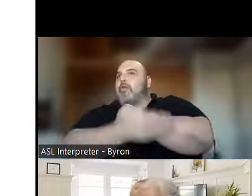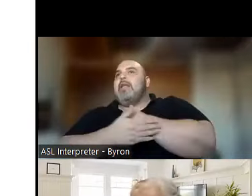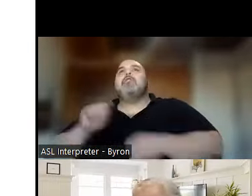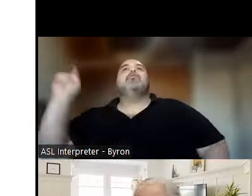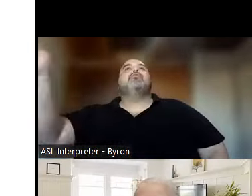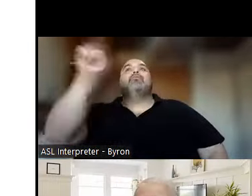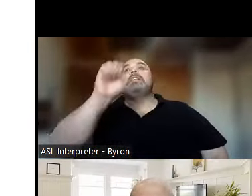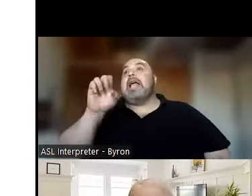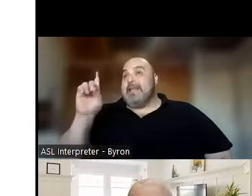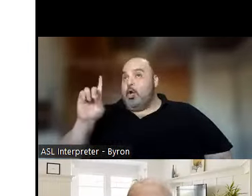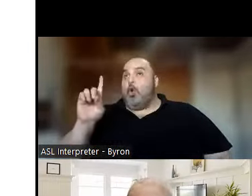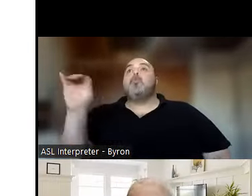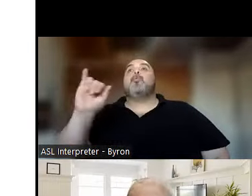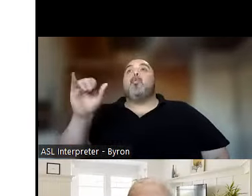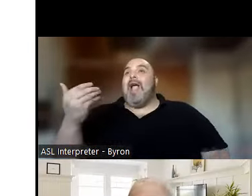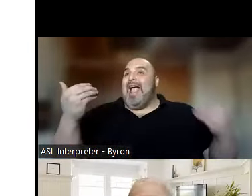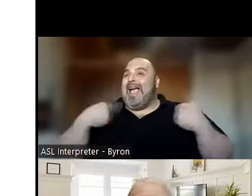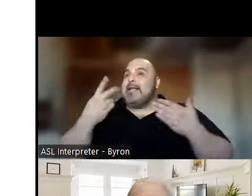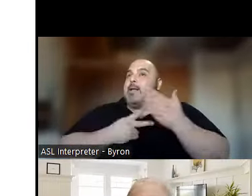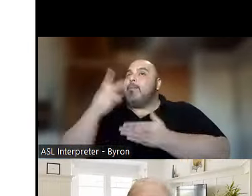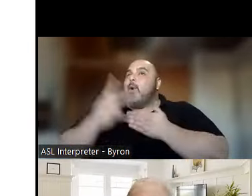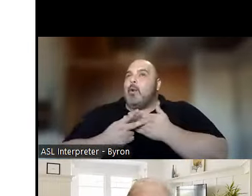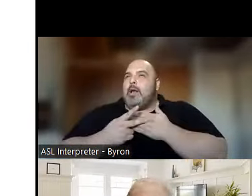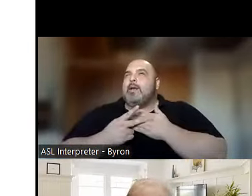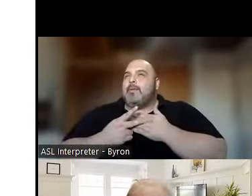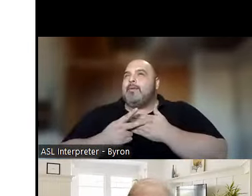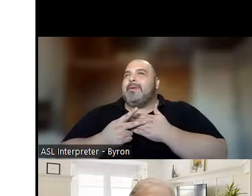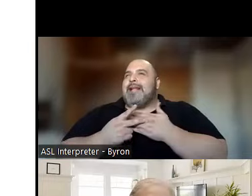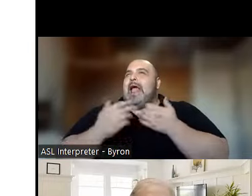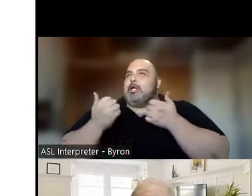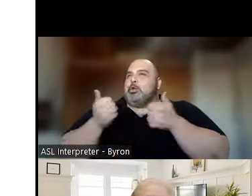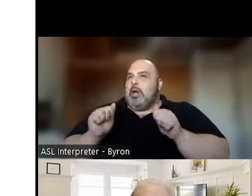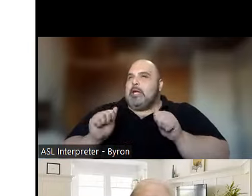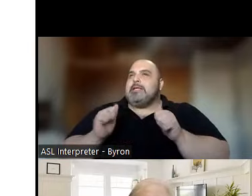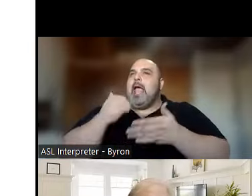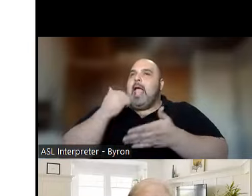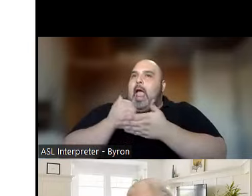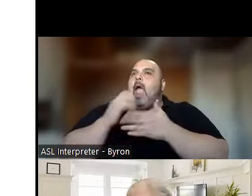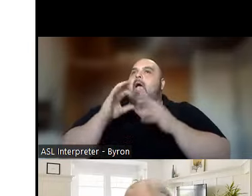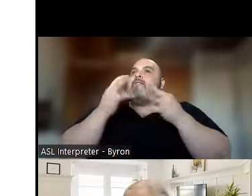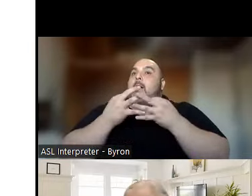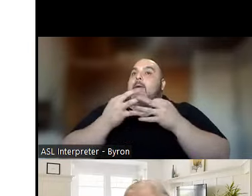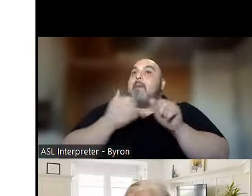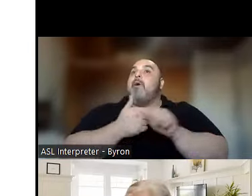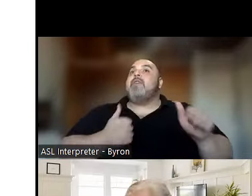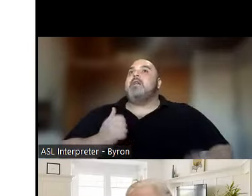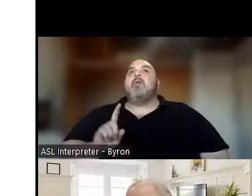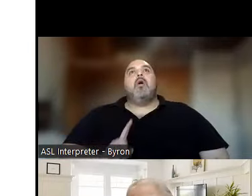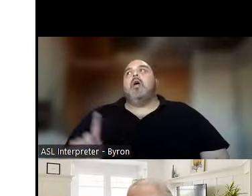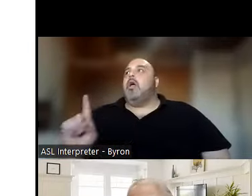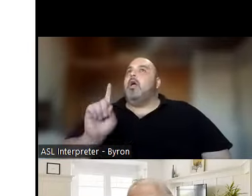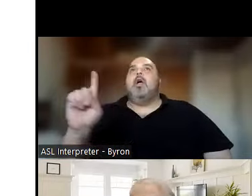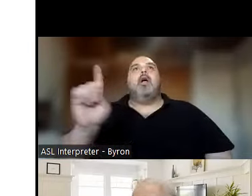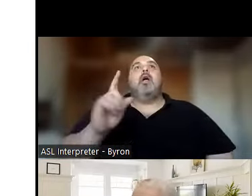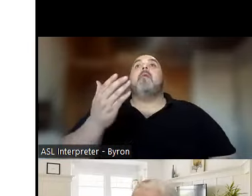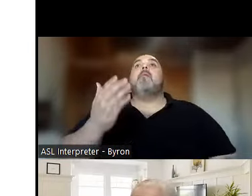Diego is one of them that has a program that attempts to help families prevent wandering. That could be an older adult with